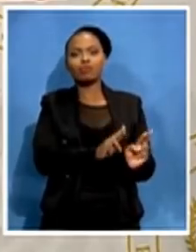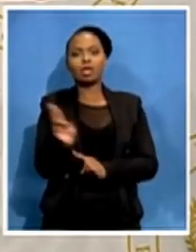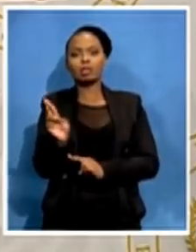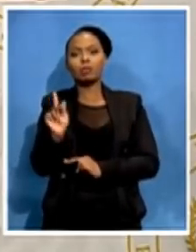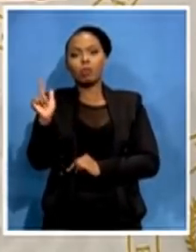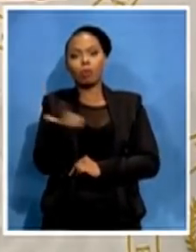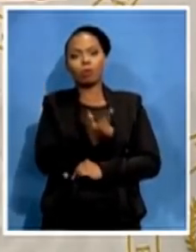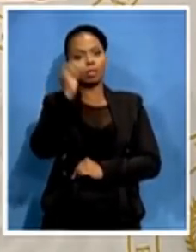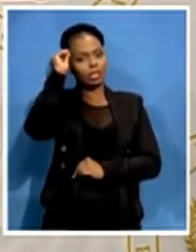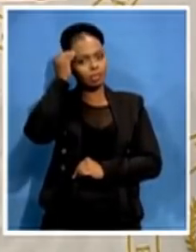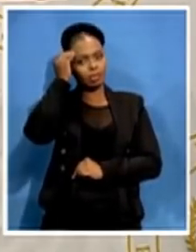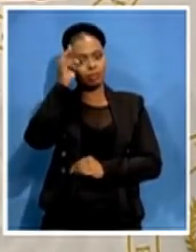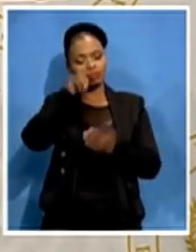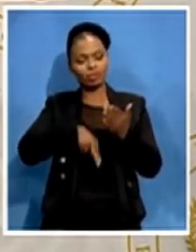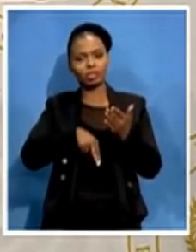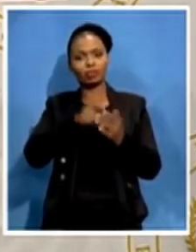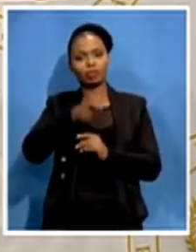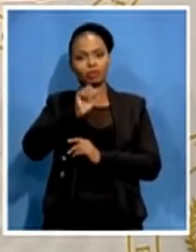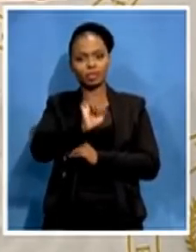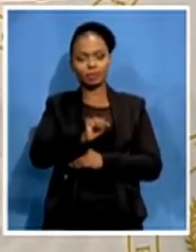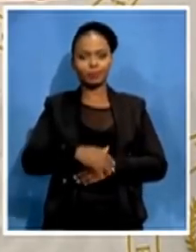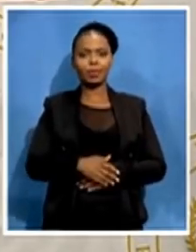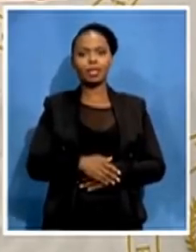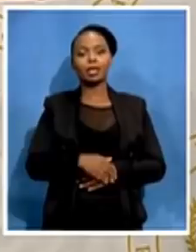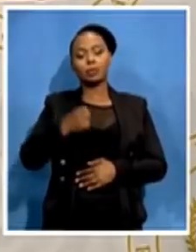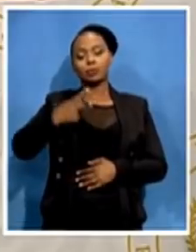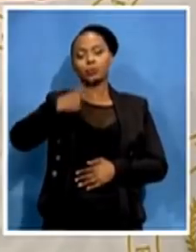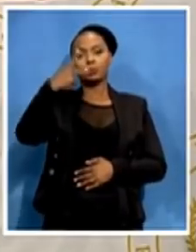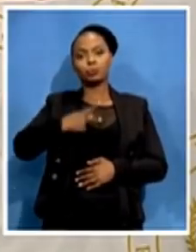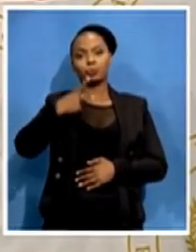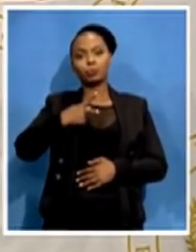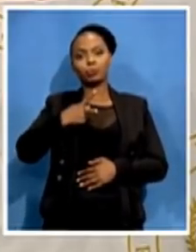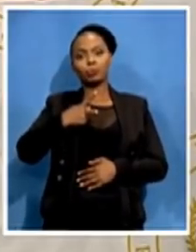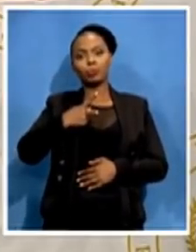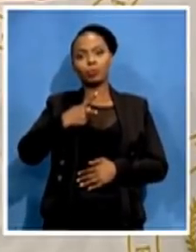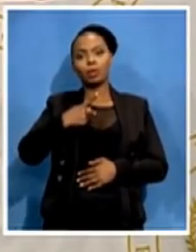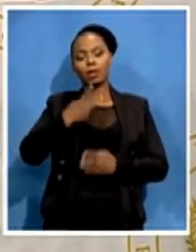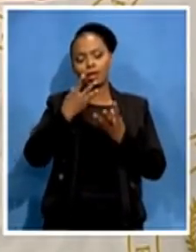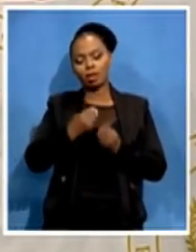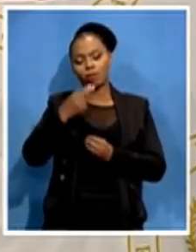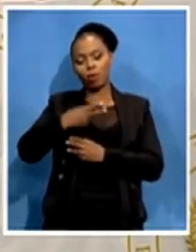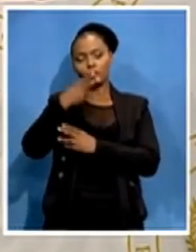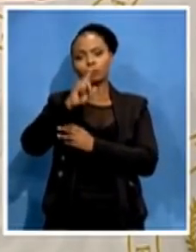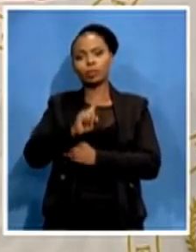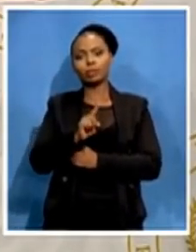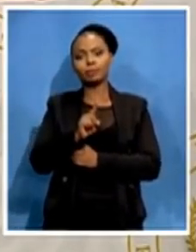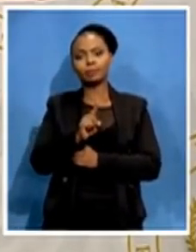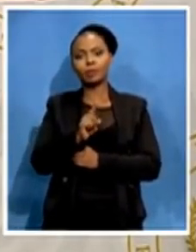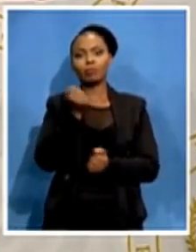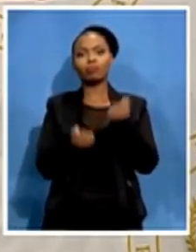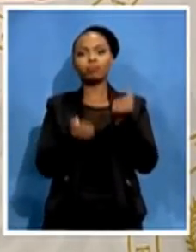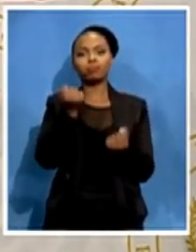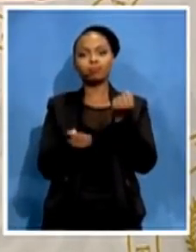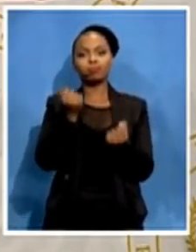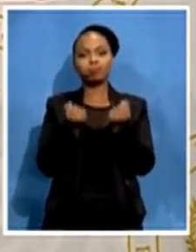Two, you also have, maybe I should rush to court hearings. Most of the witnesses, whether it would be